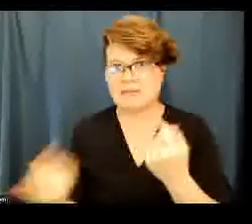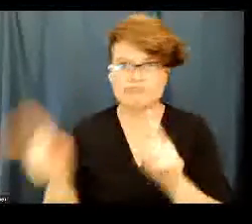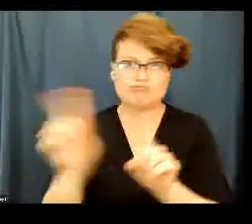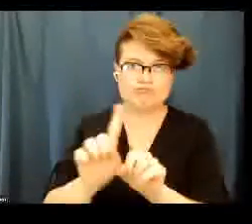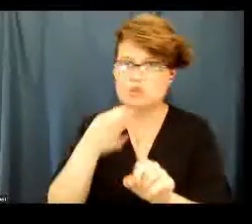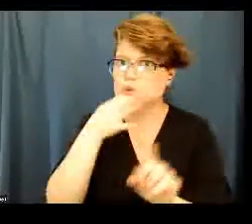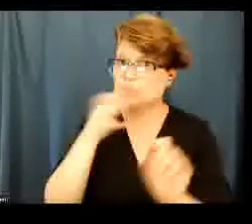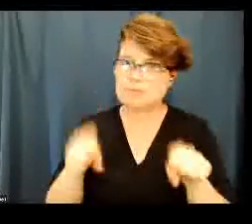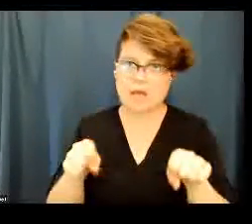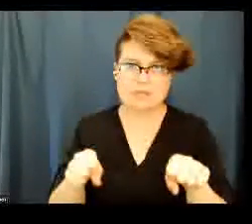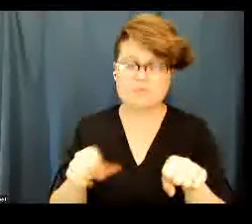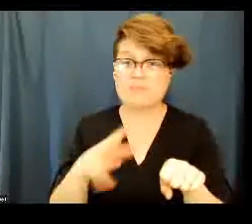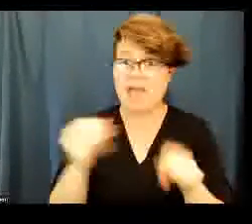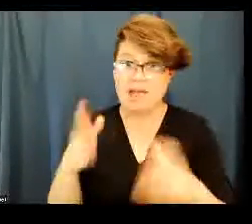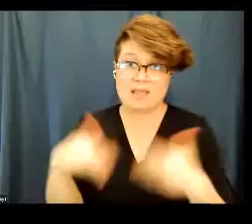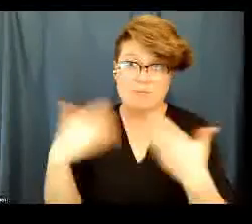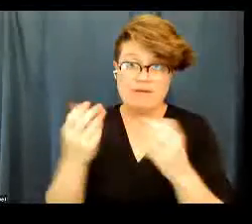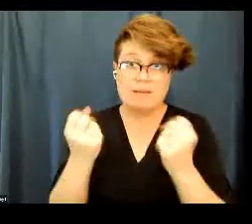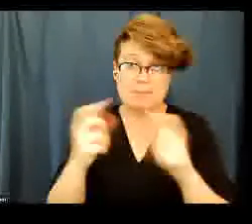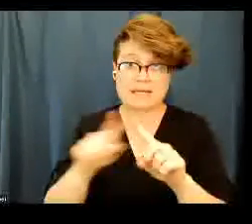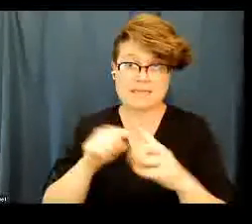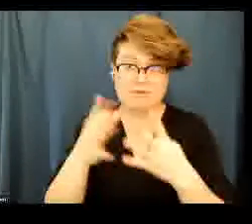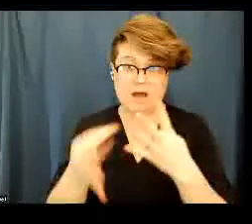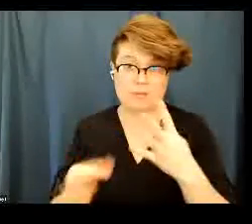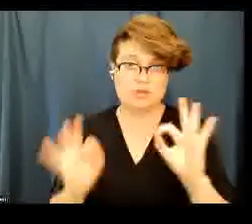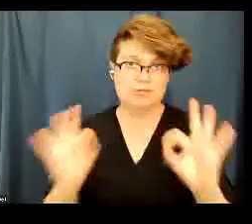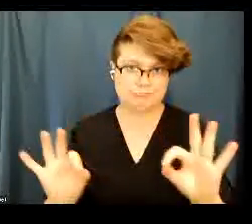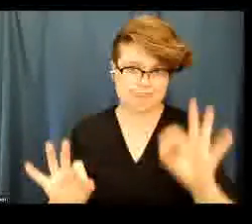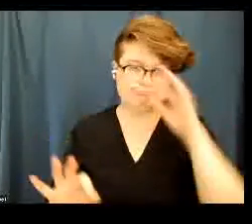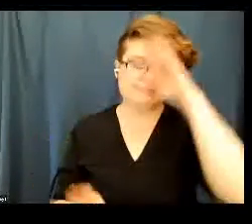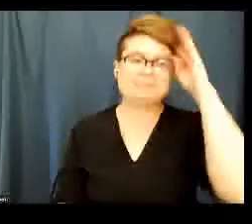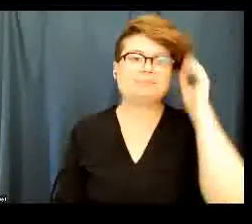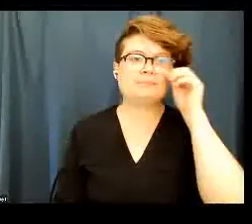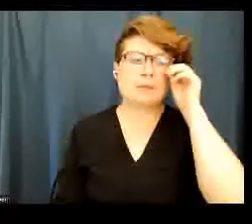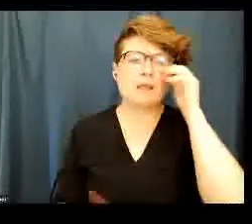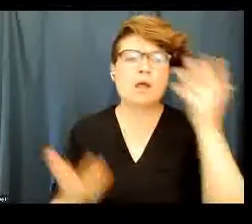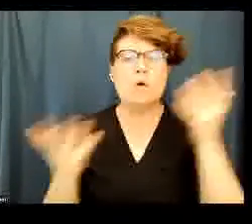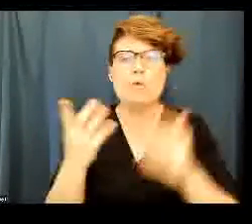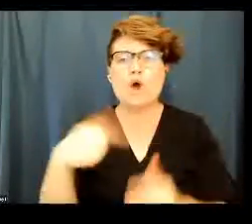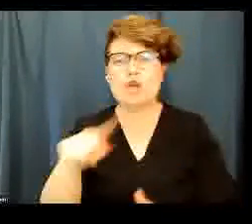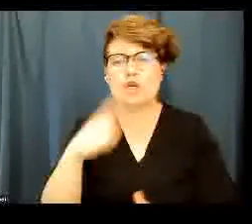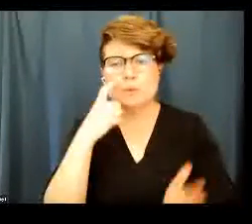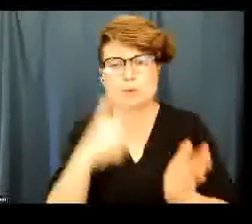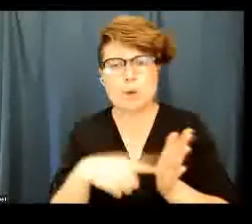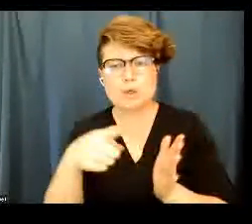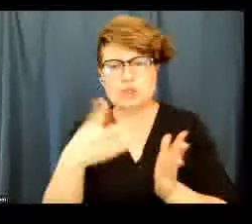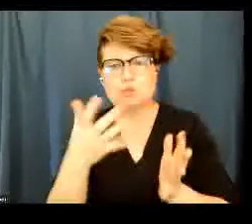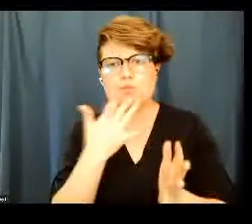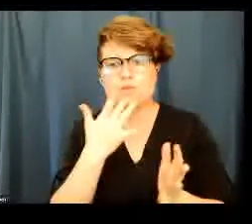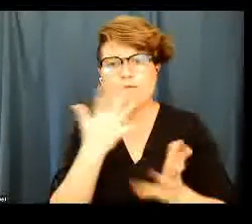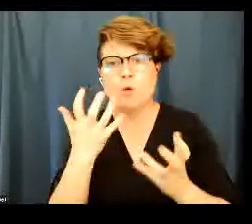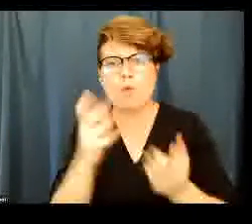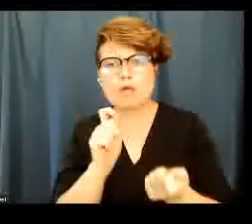different options. Are there anything that you all could see that you would want to change about this